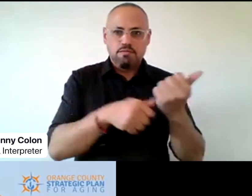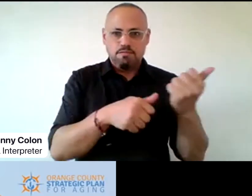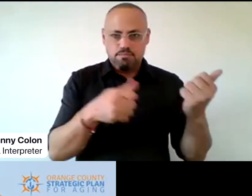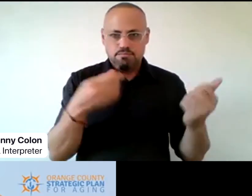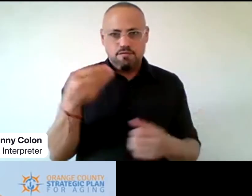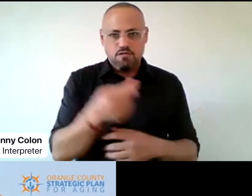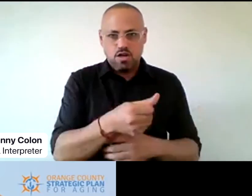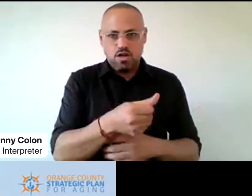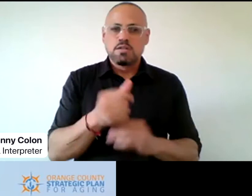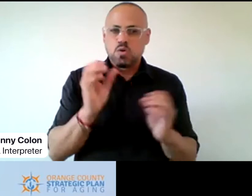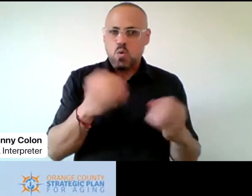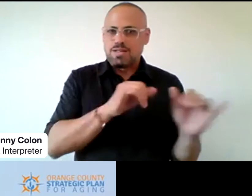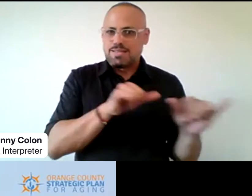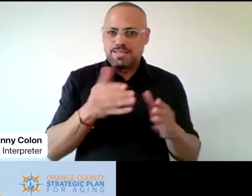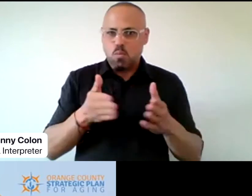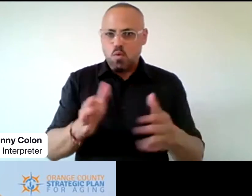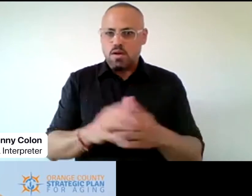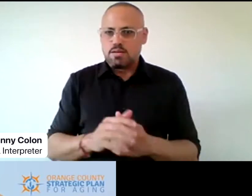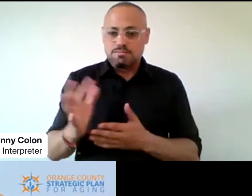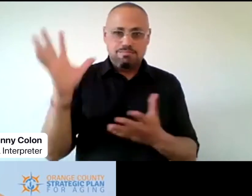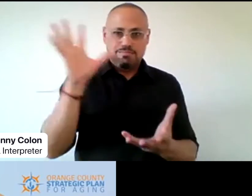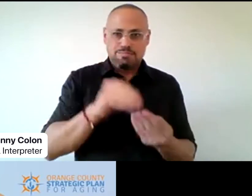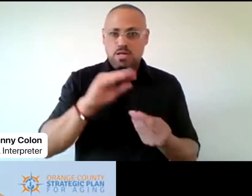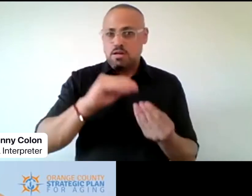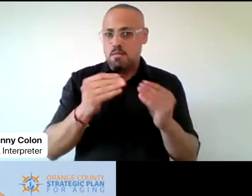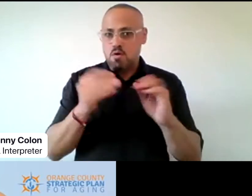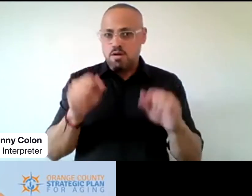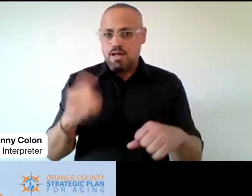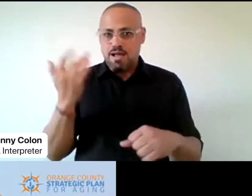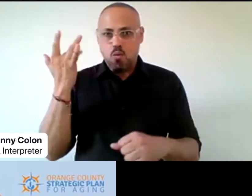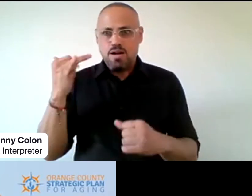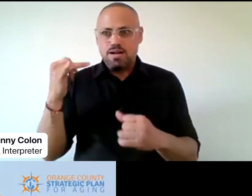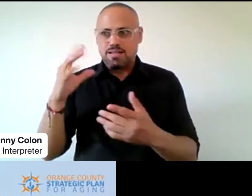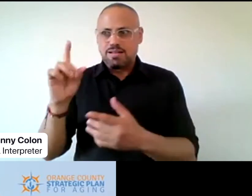same way. And we can aggregate those numbers because the data are collected in the same way.